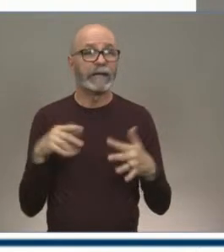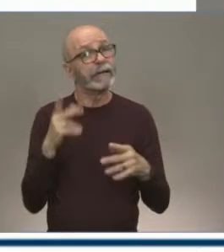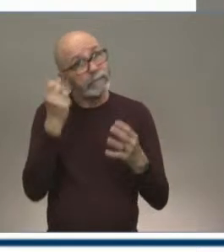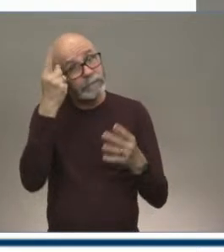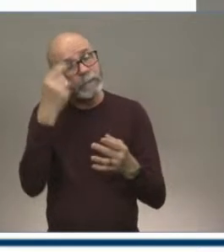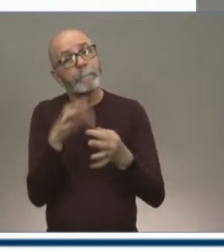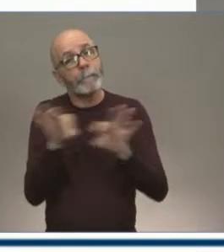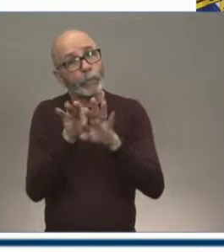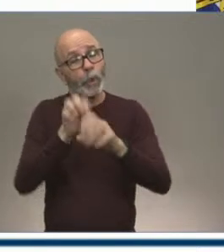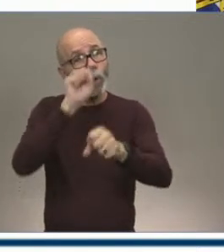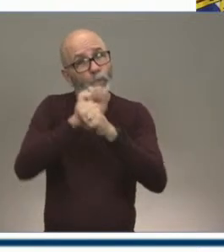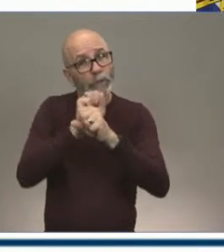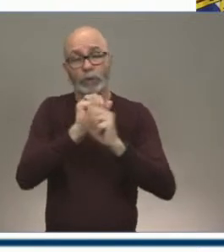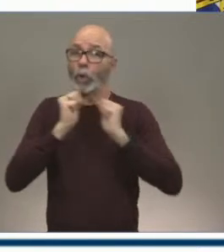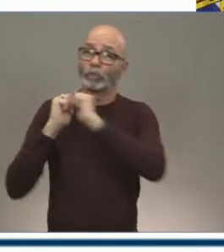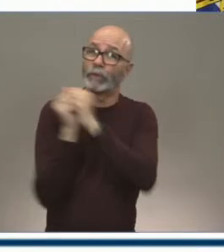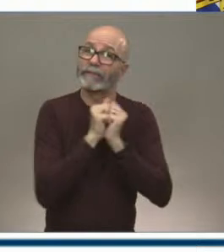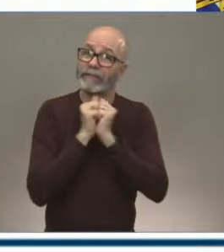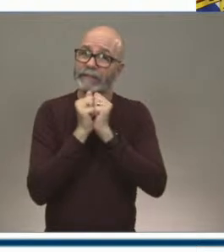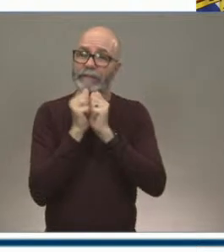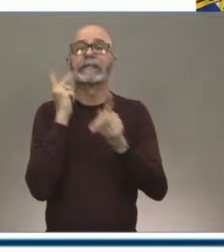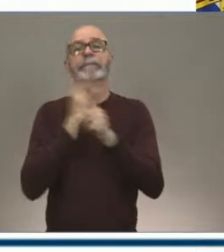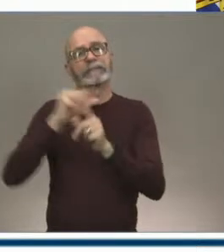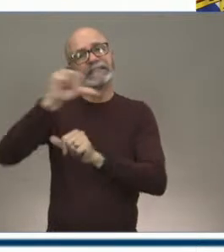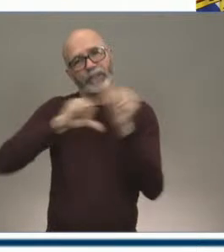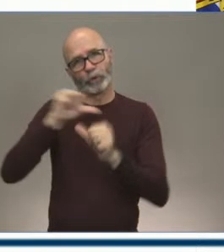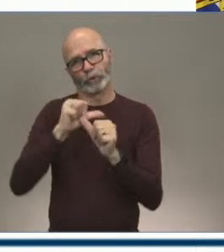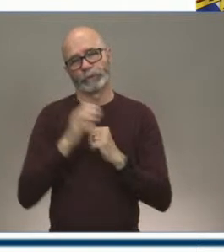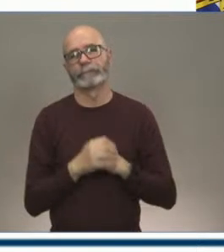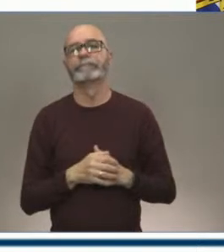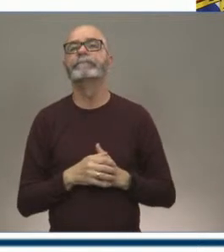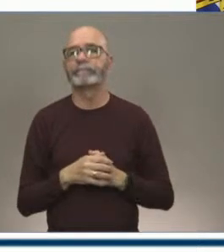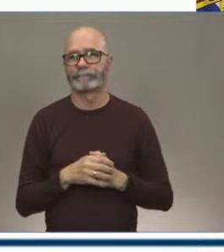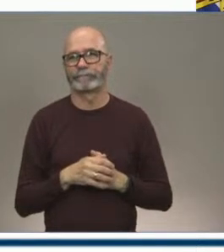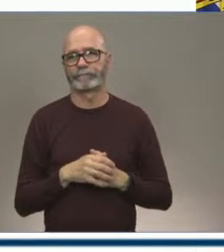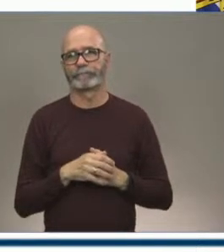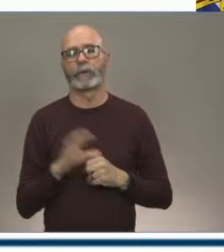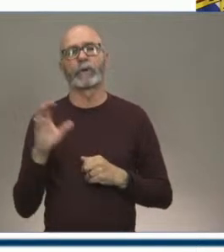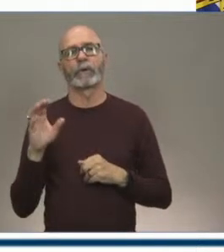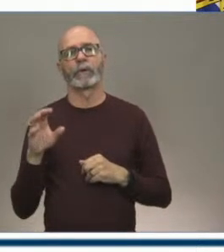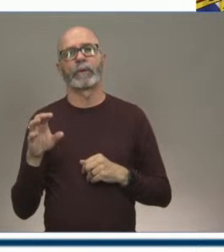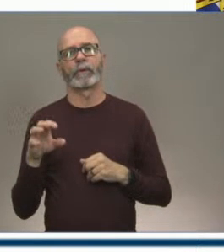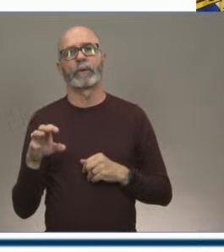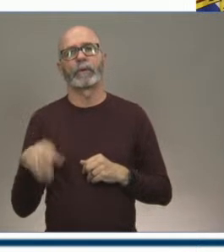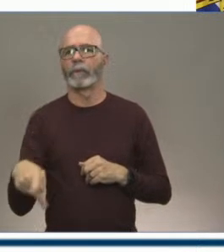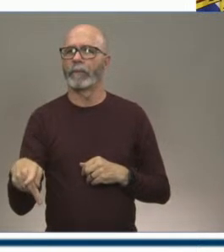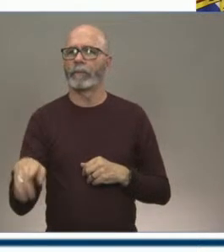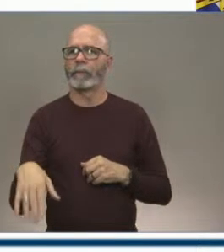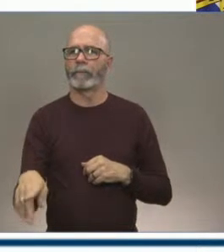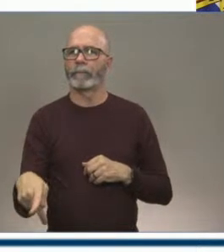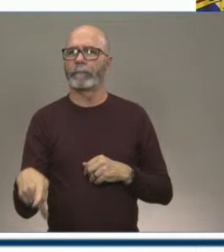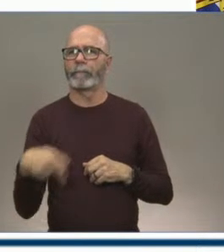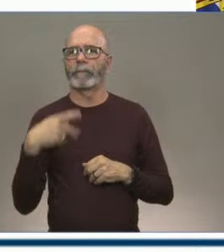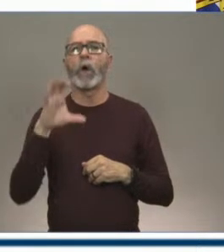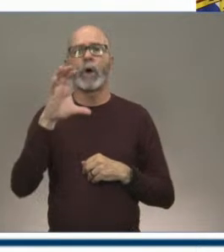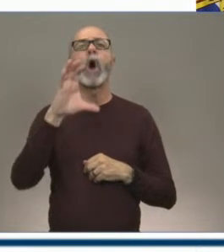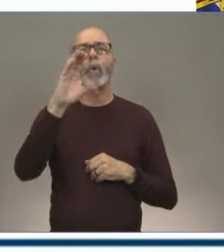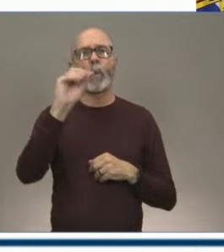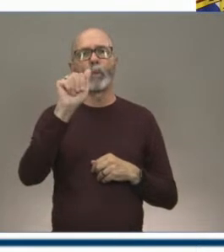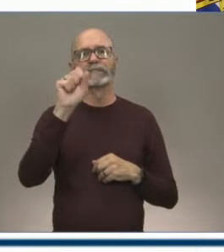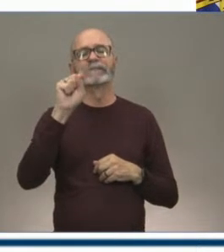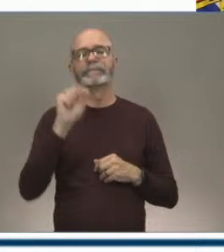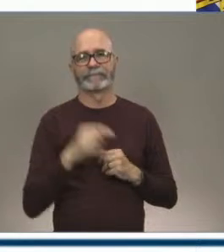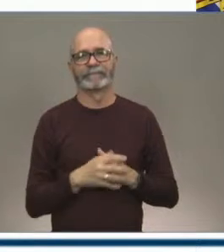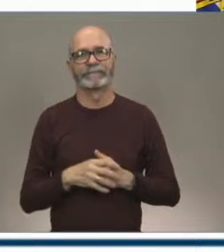out. Next question will go to Victoria Walton with The Coast. Thank you. This question, I guess, is for Premier